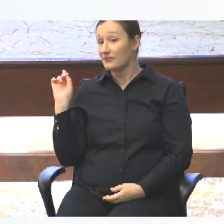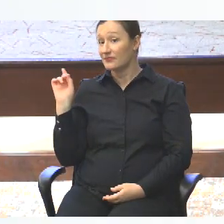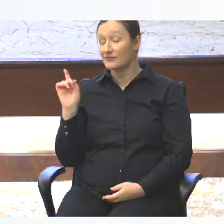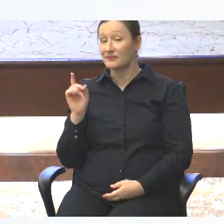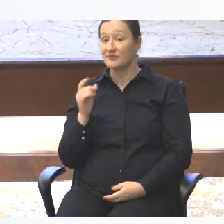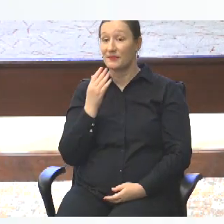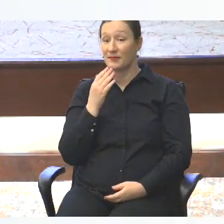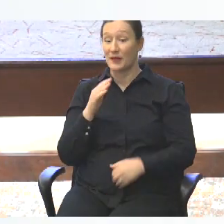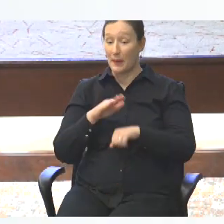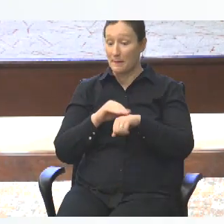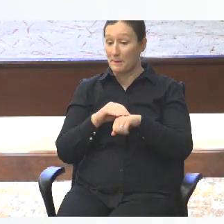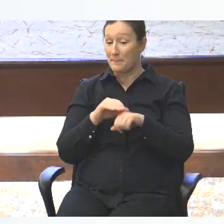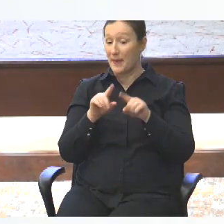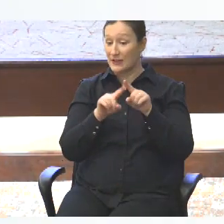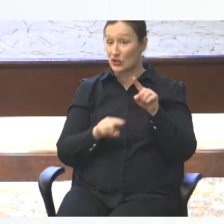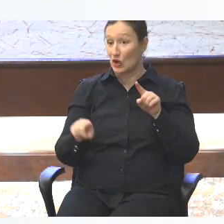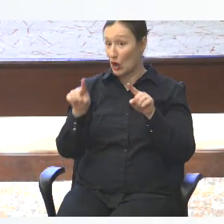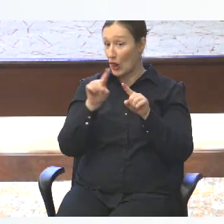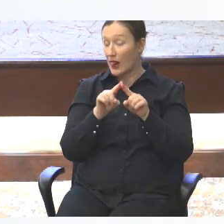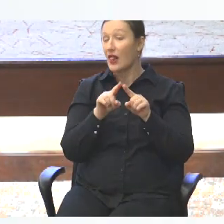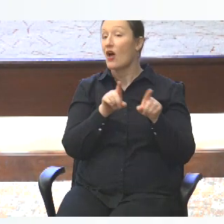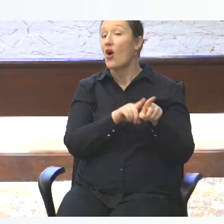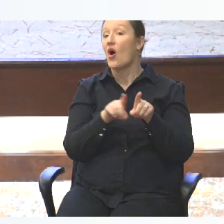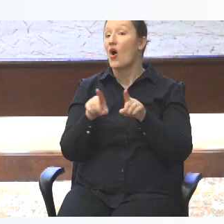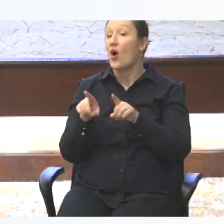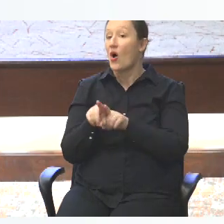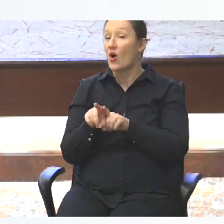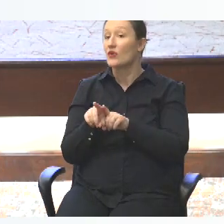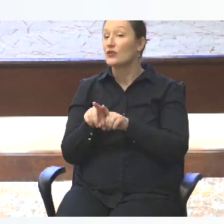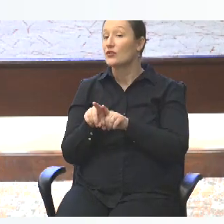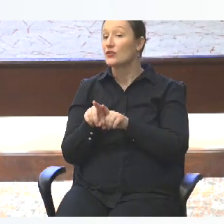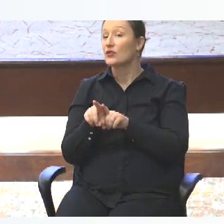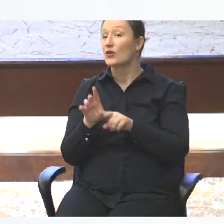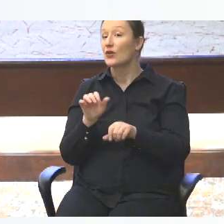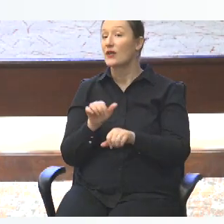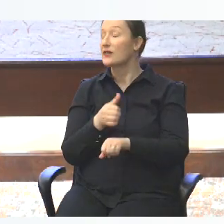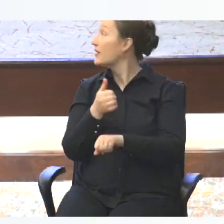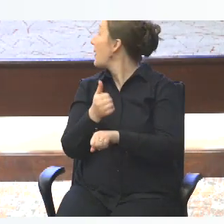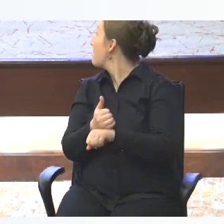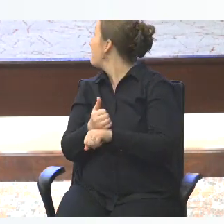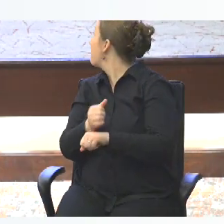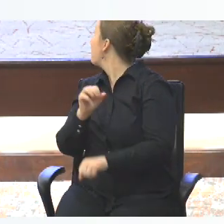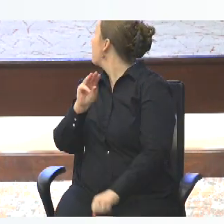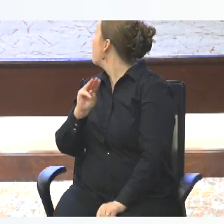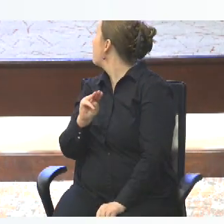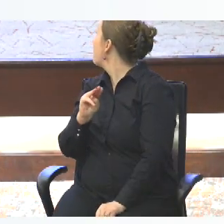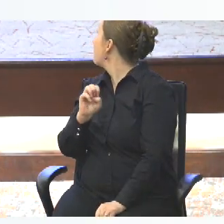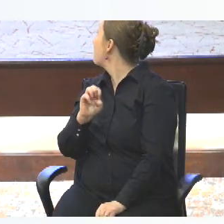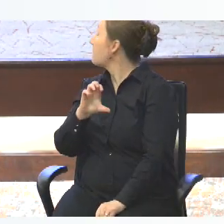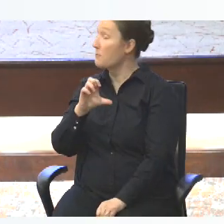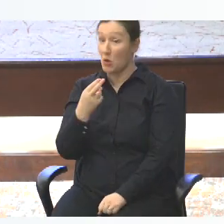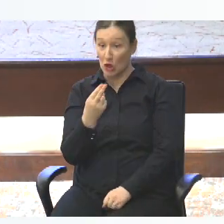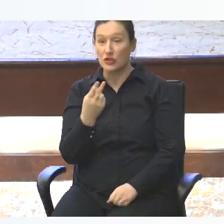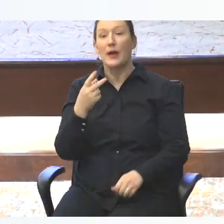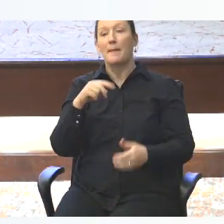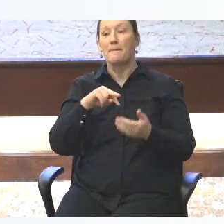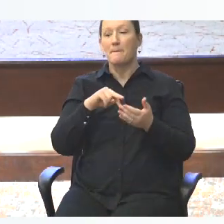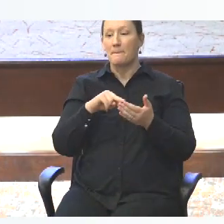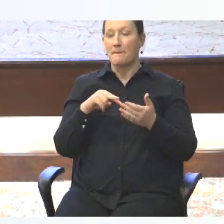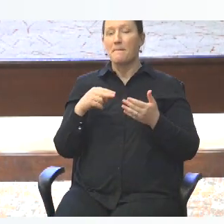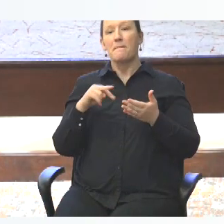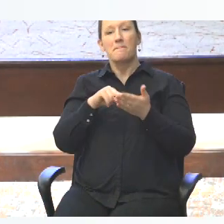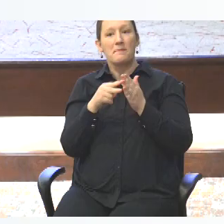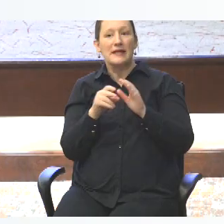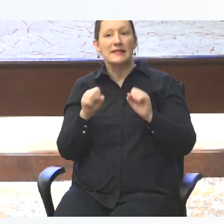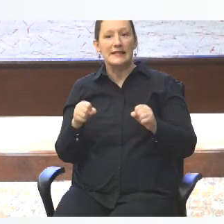Pet Circle also launched merch. Not everyone can always adopt or foster, but you can still rep the shelter and help spread awareness to promote the amazing animals